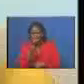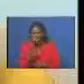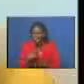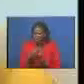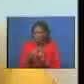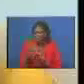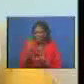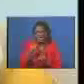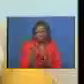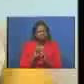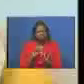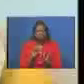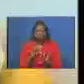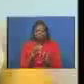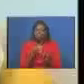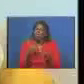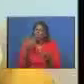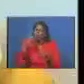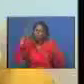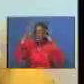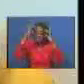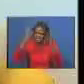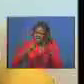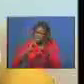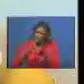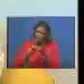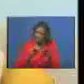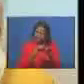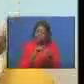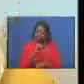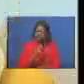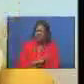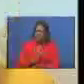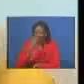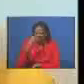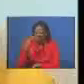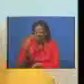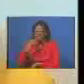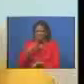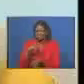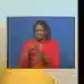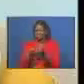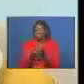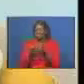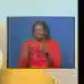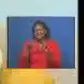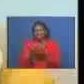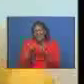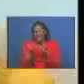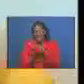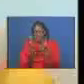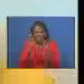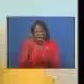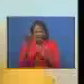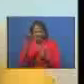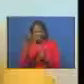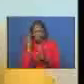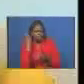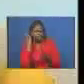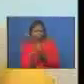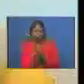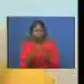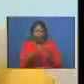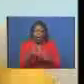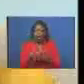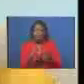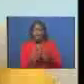blind but who decided that they should be there in the first place so I think once the society accepts them once they see these people performing so